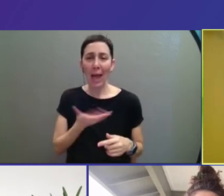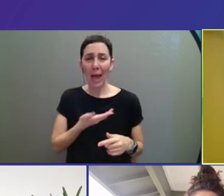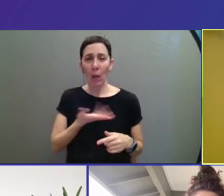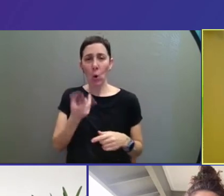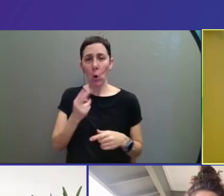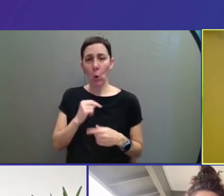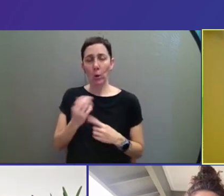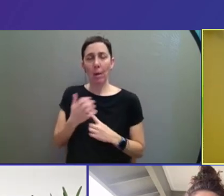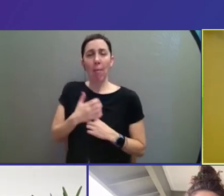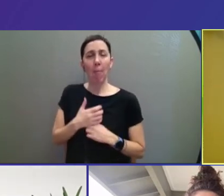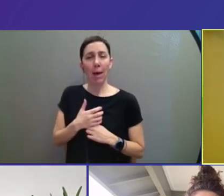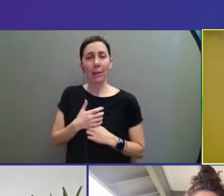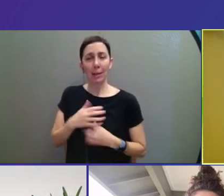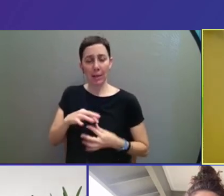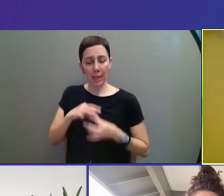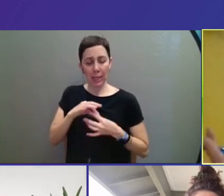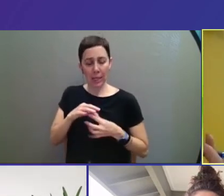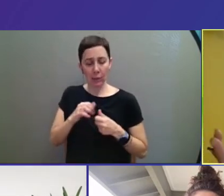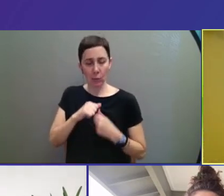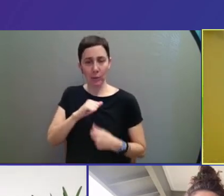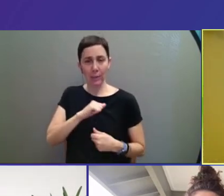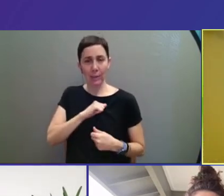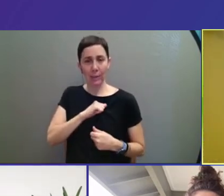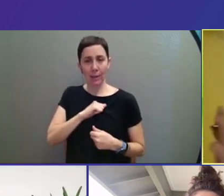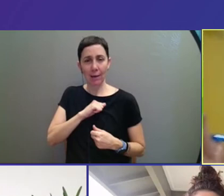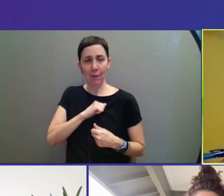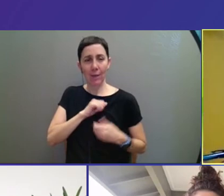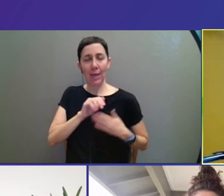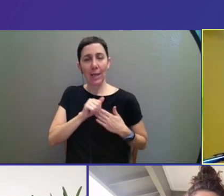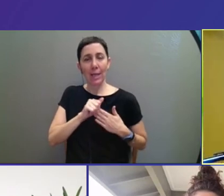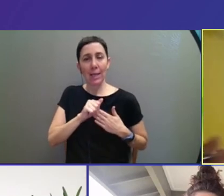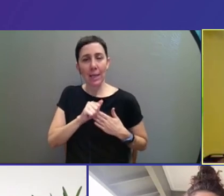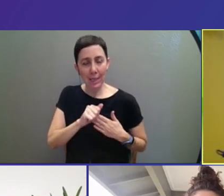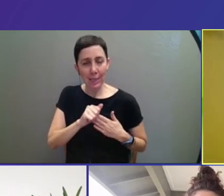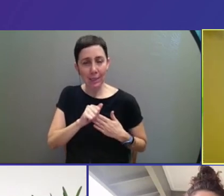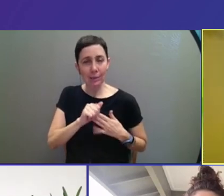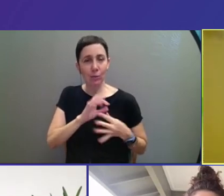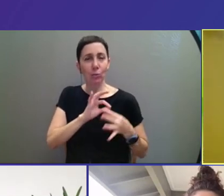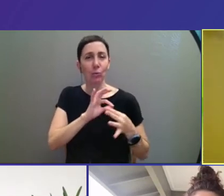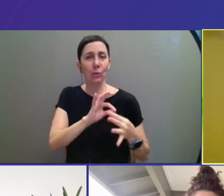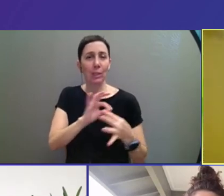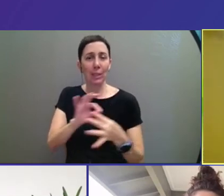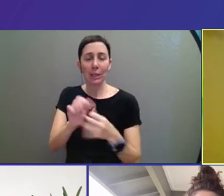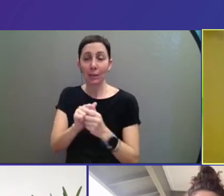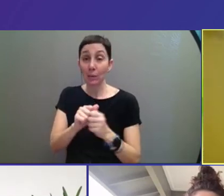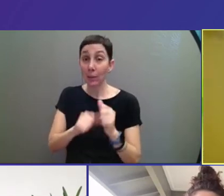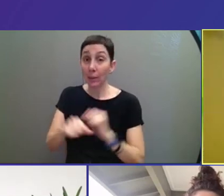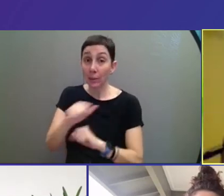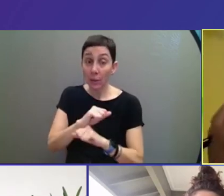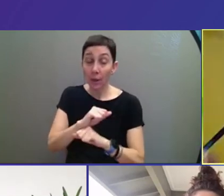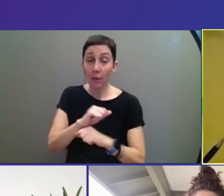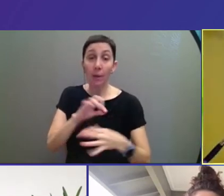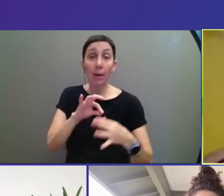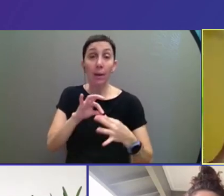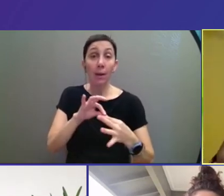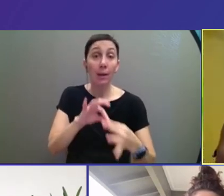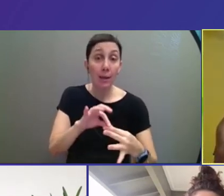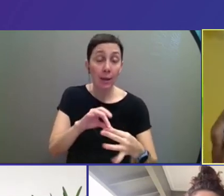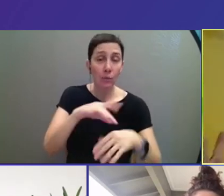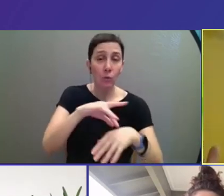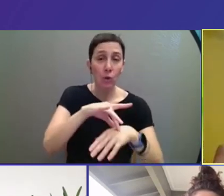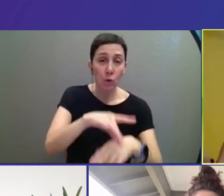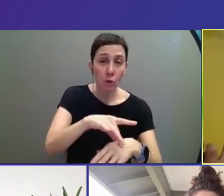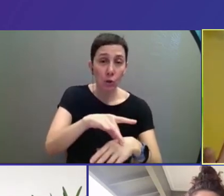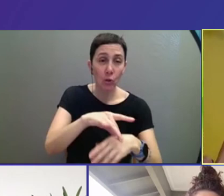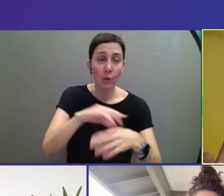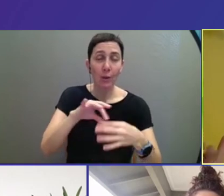to self is a gateway to connection to other things, to connection to each other, to connection to Earth, to connection